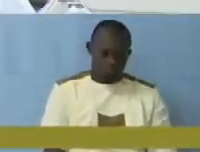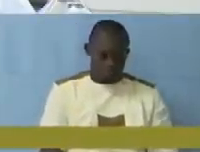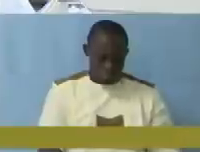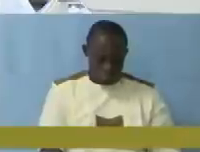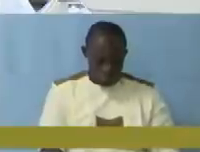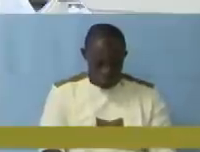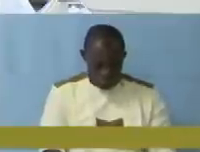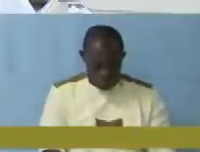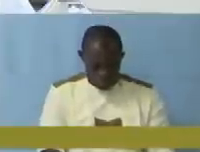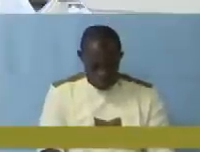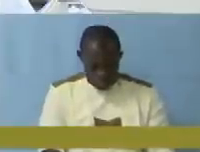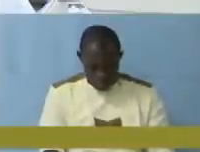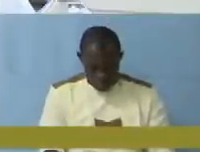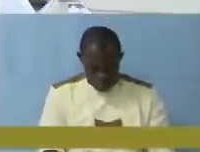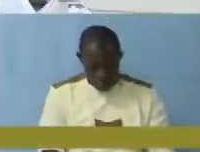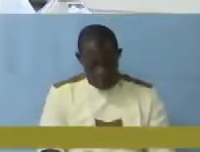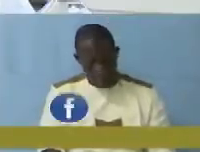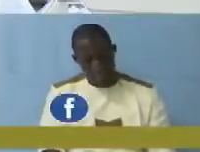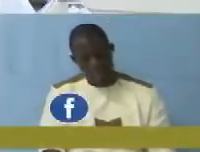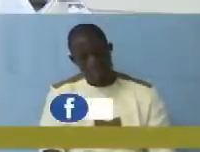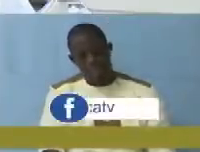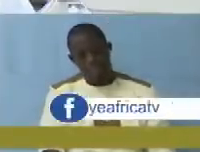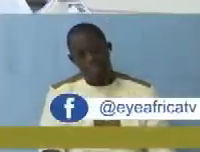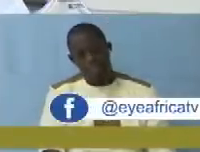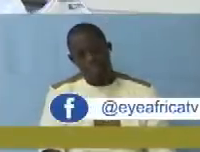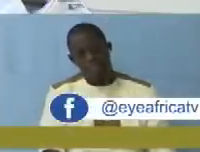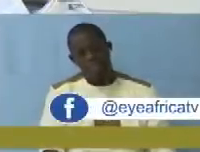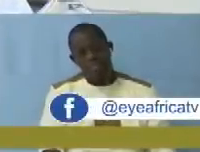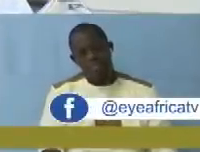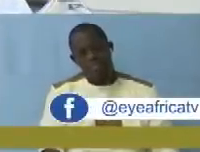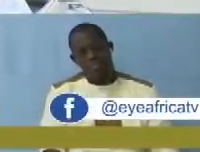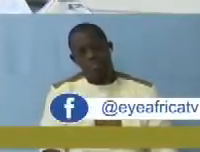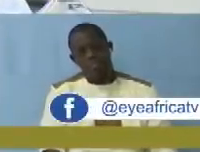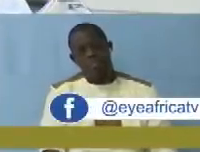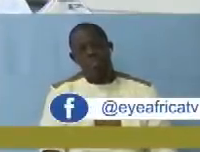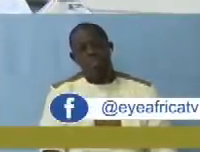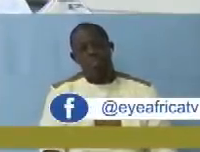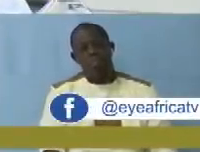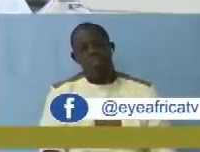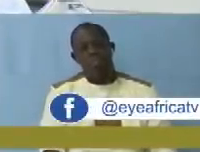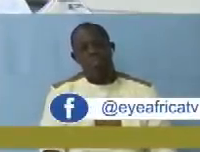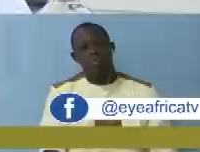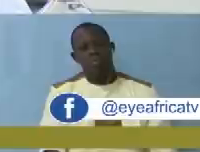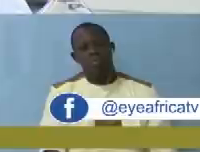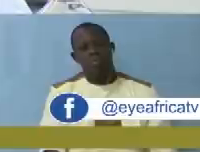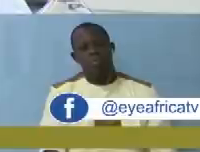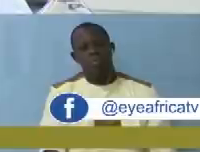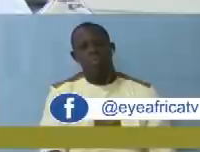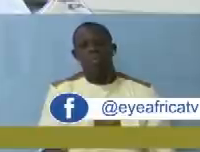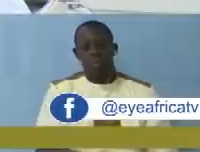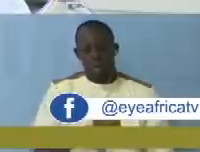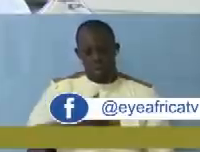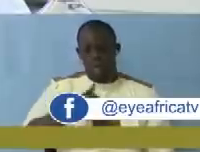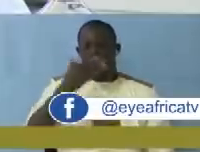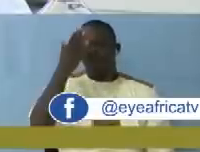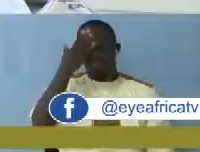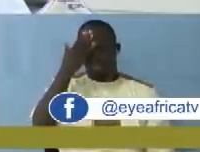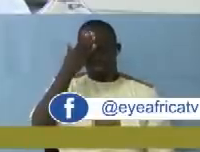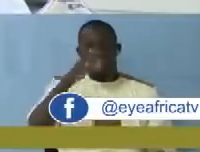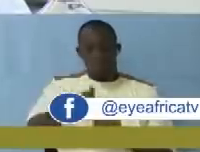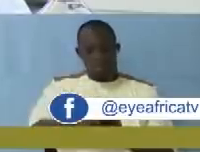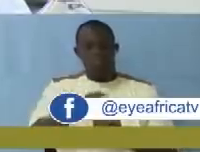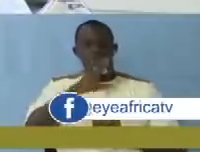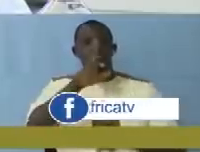investigator kisi la le katra siring. I know they will be interviewed by the arrestees